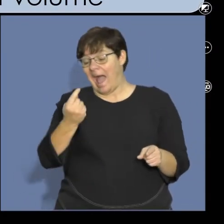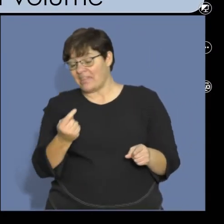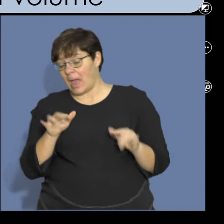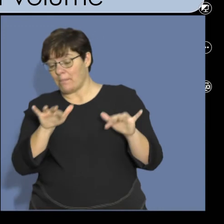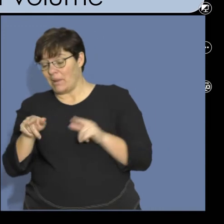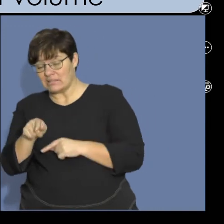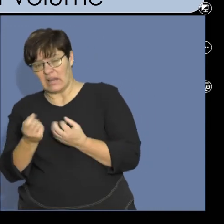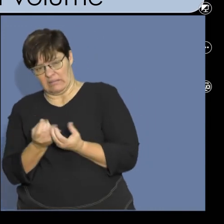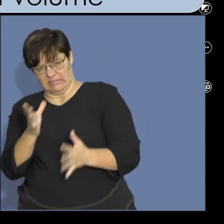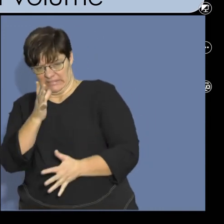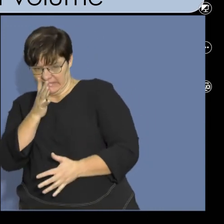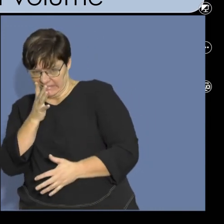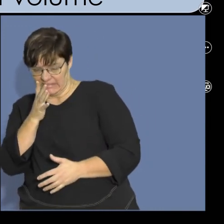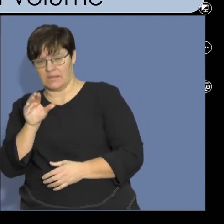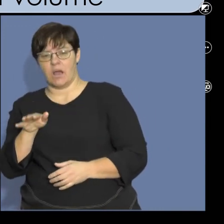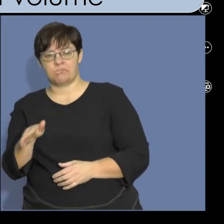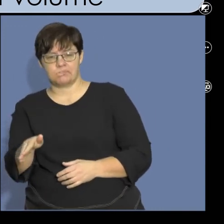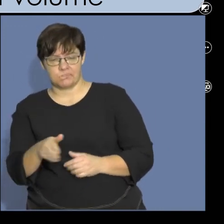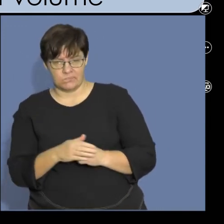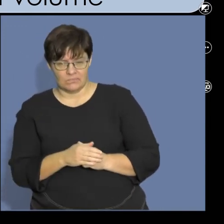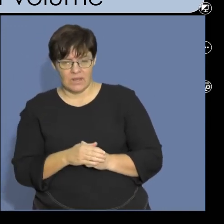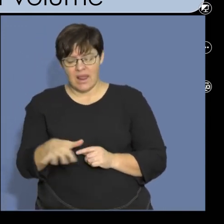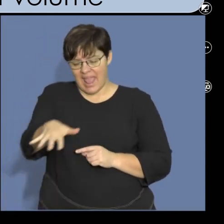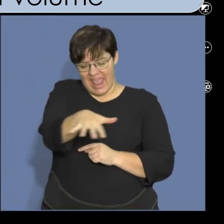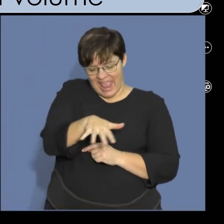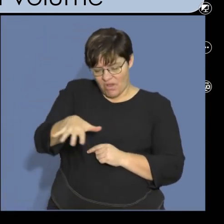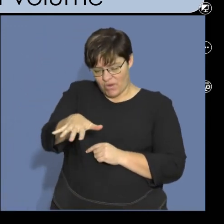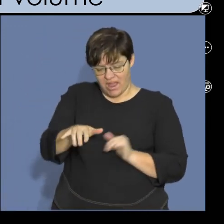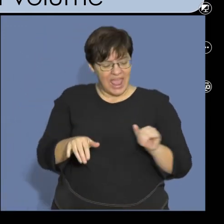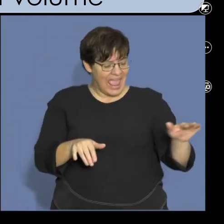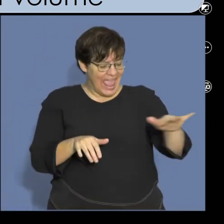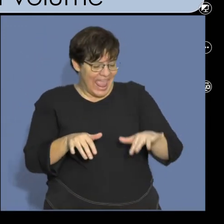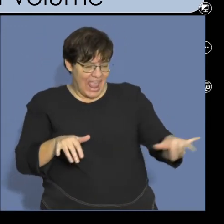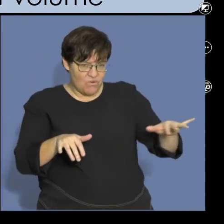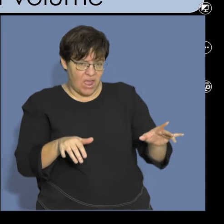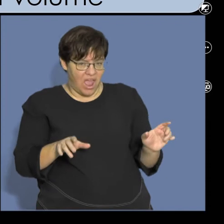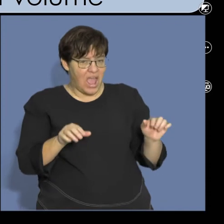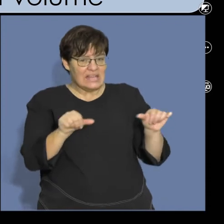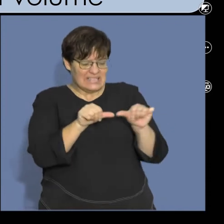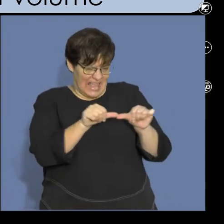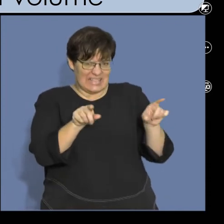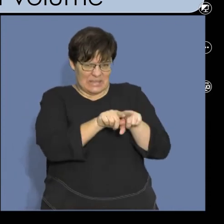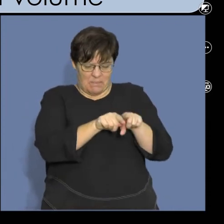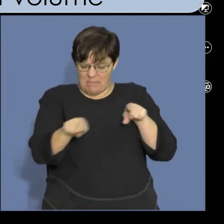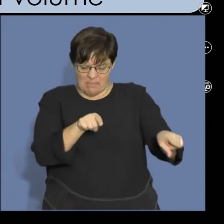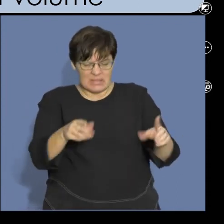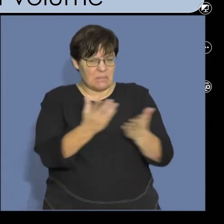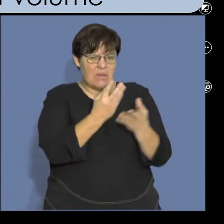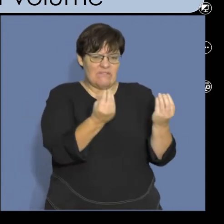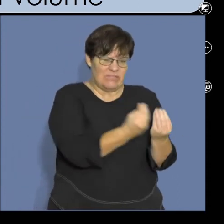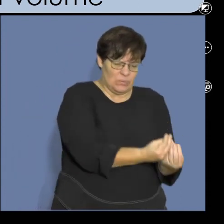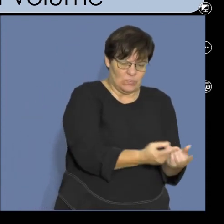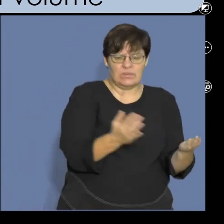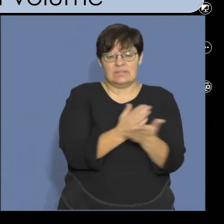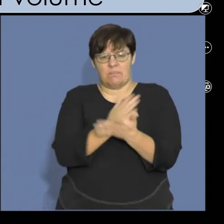other populations there are more individuals in the same unit area, and we spoke about